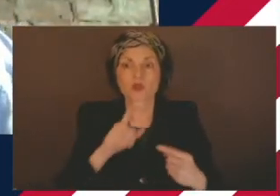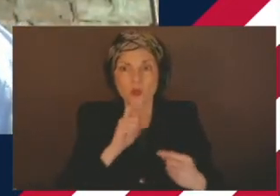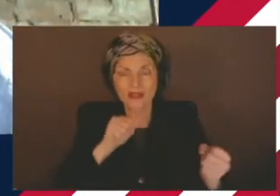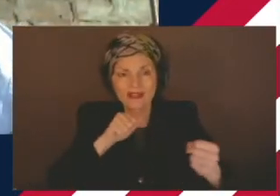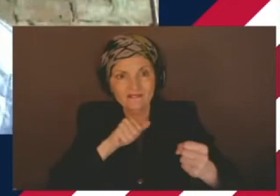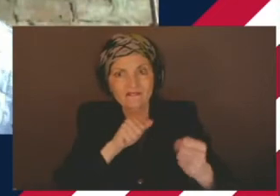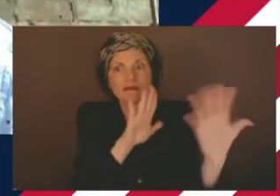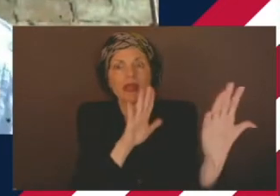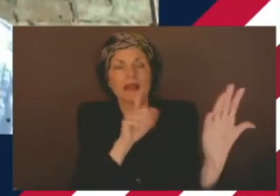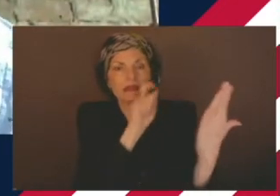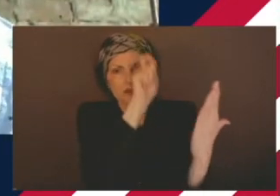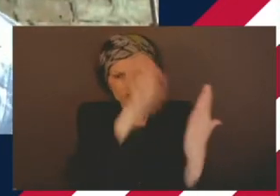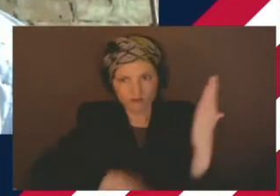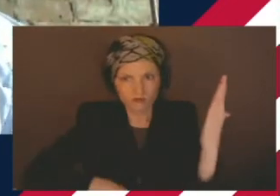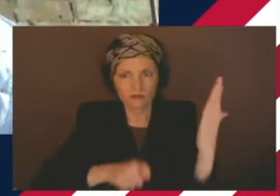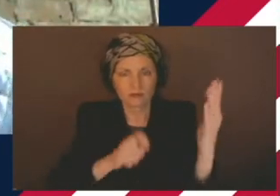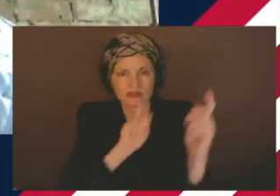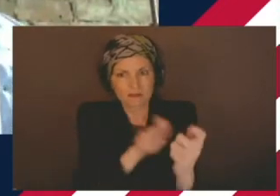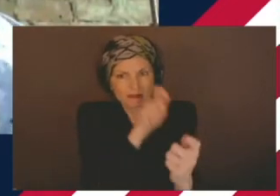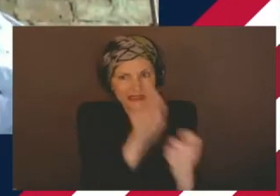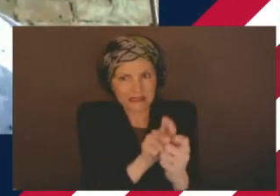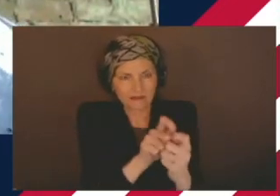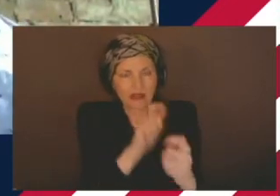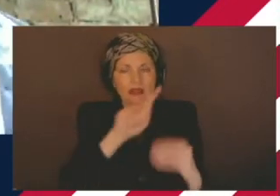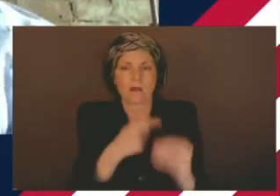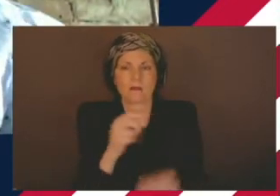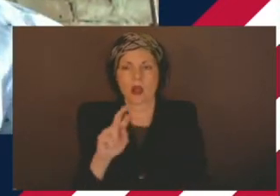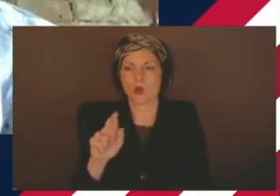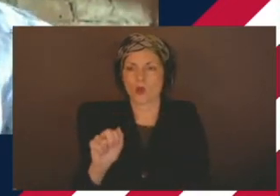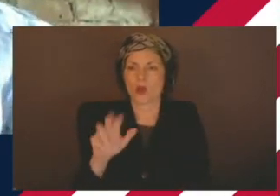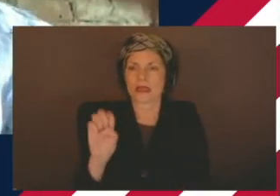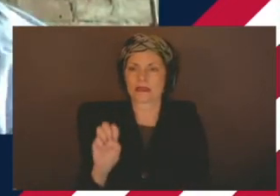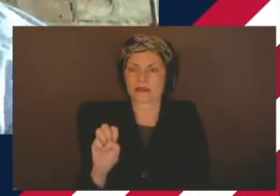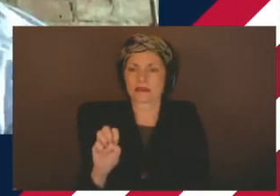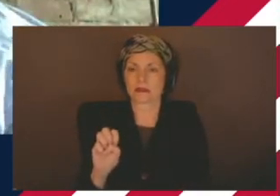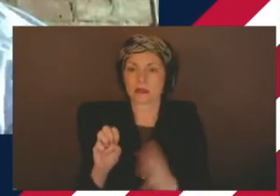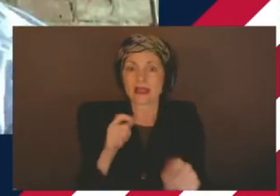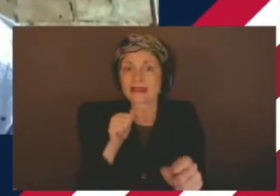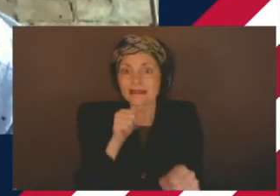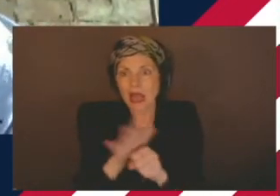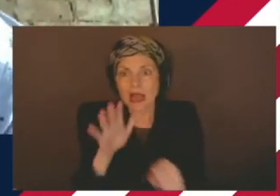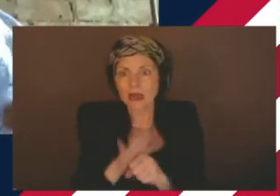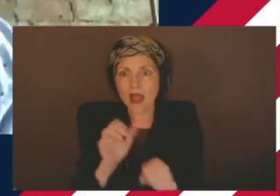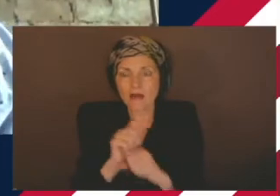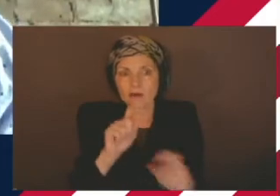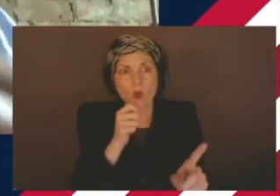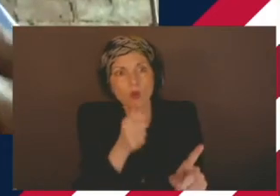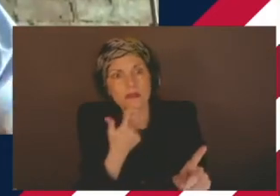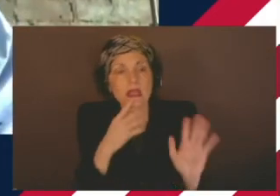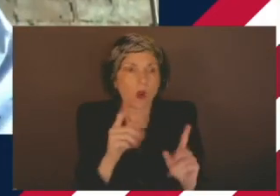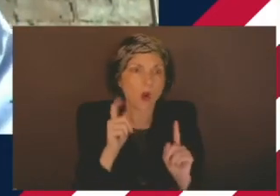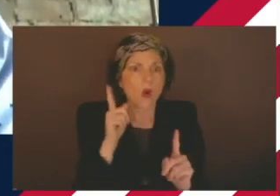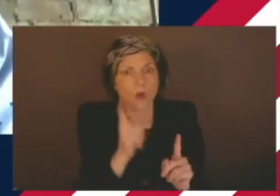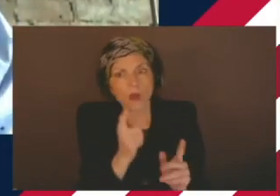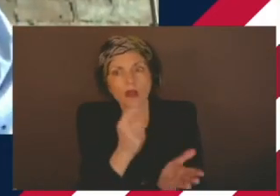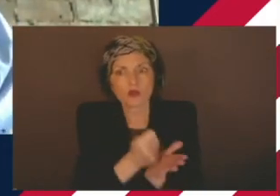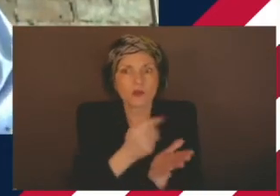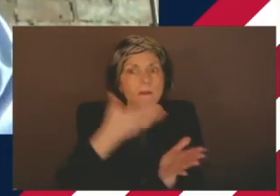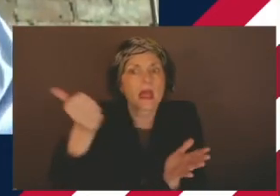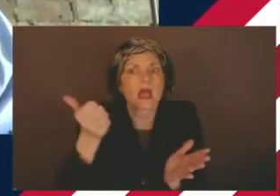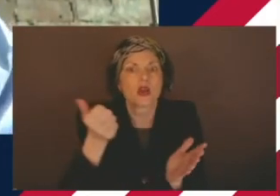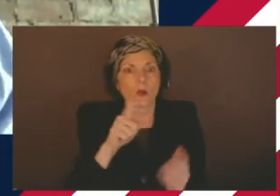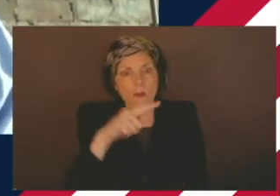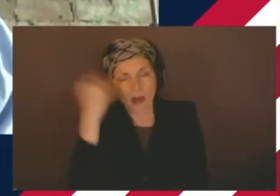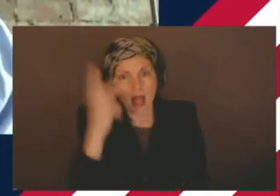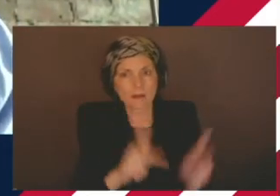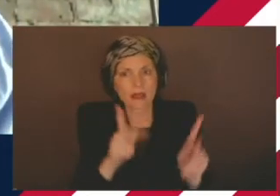enough, or doing, but it's a matter of making sure that our country can unite on issues that are of concern